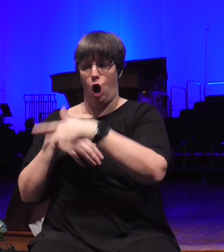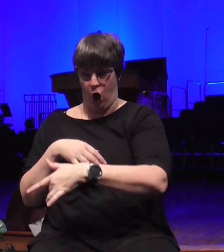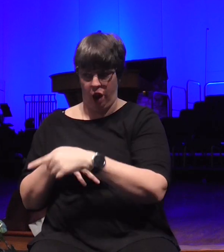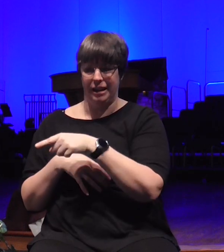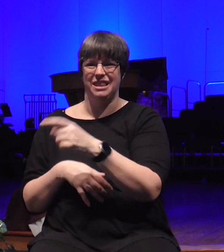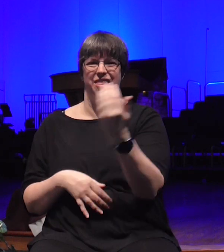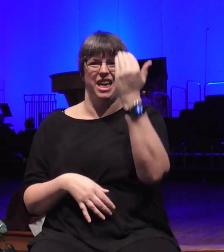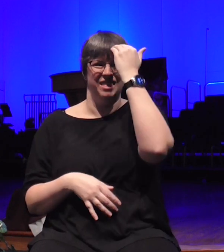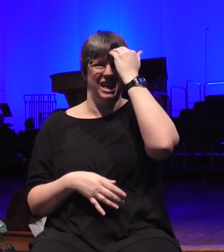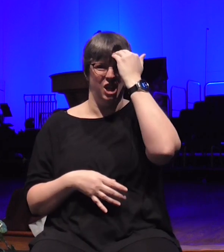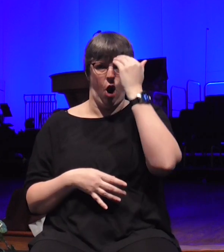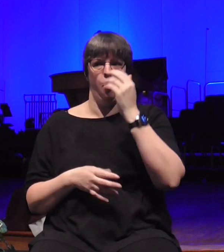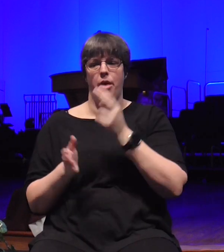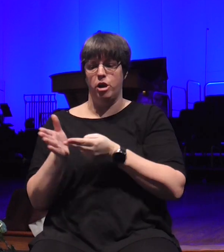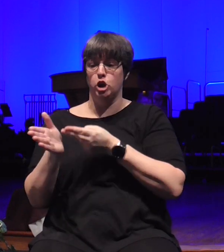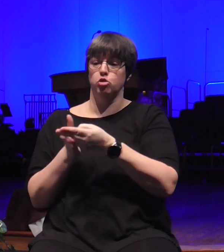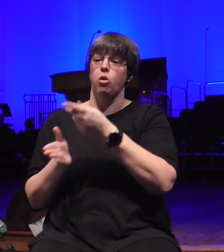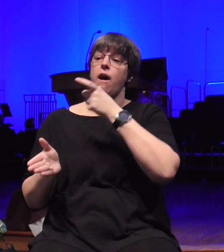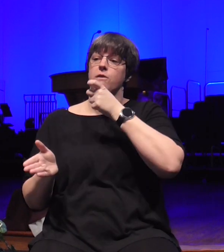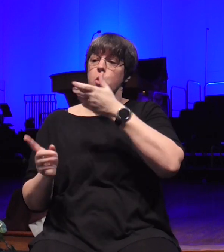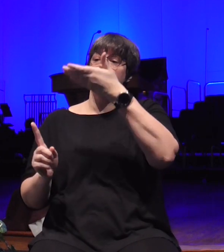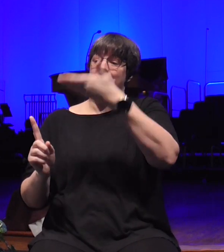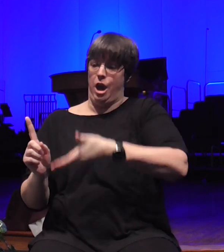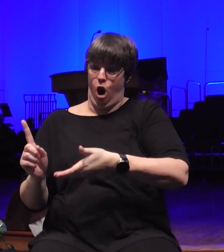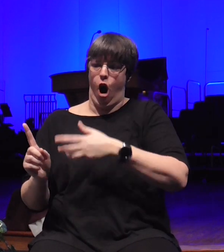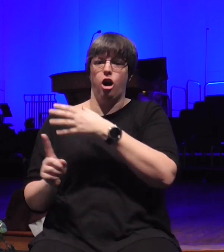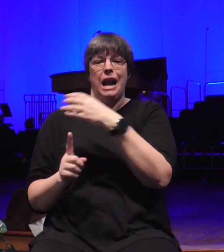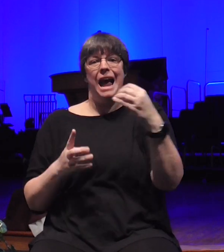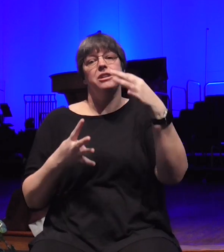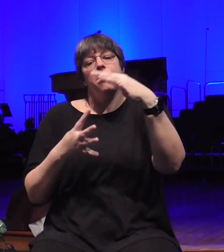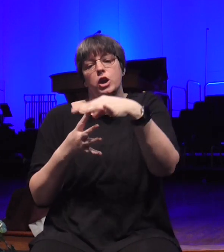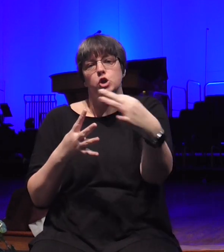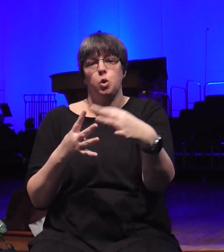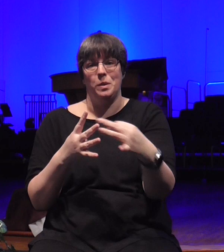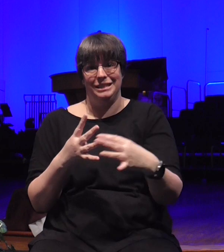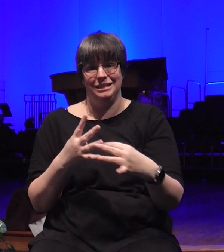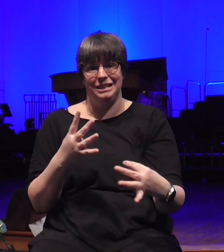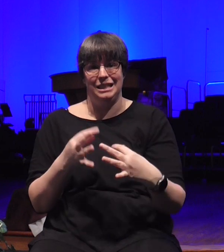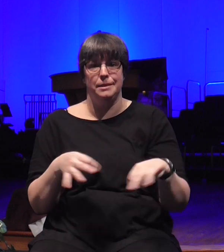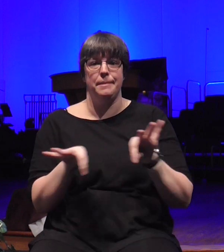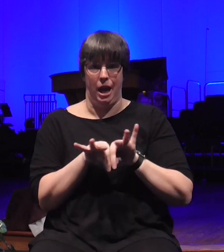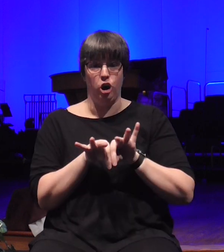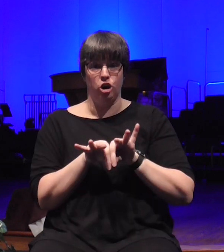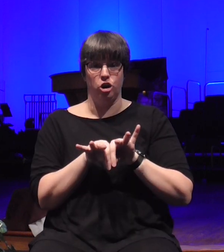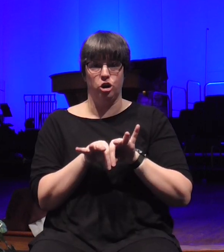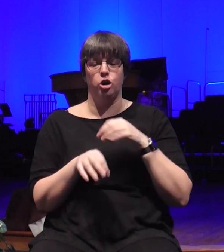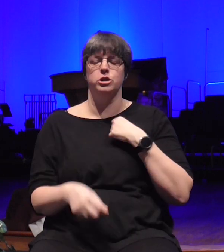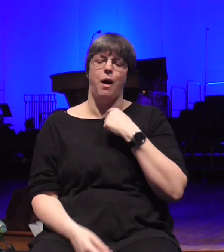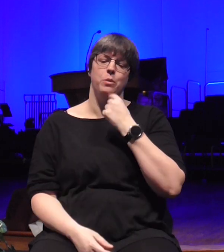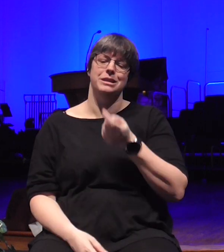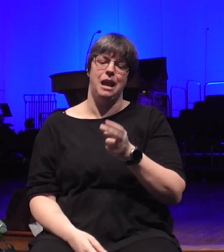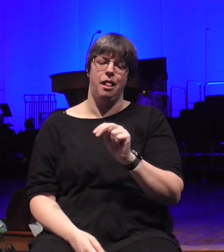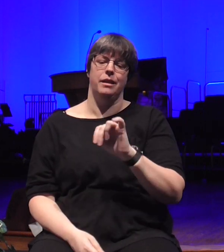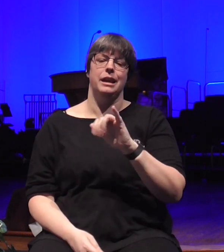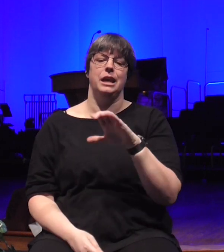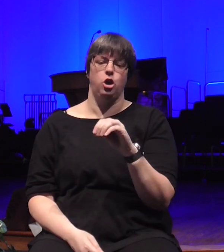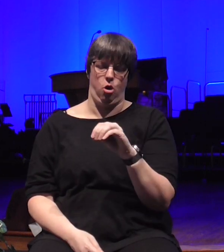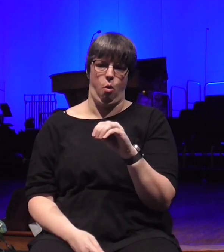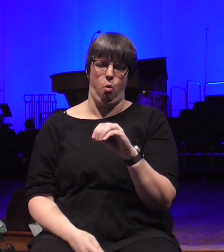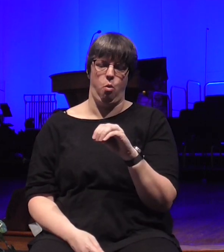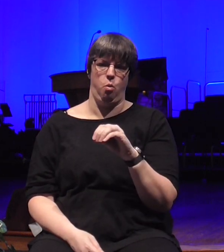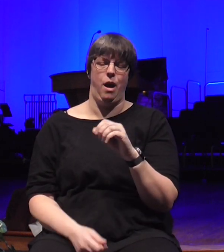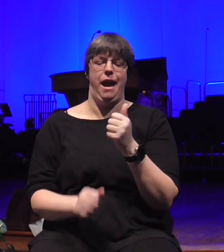are and how their choice matters and how it impacts their life. I would say to Nico that every